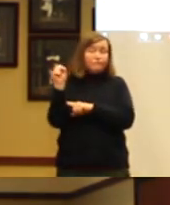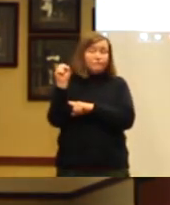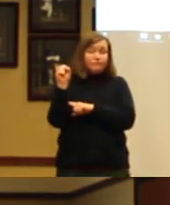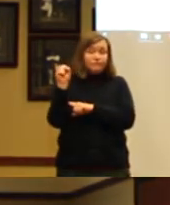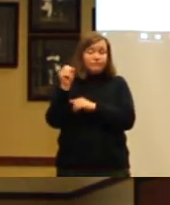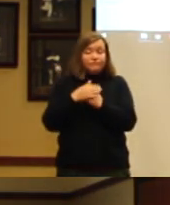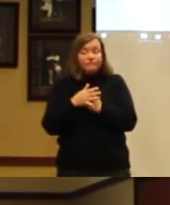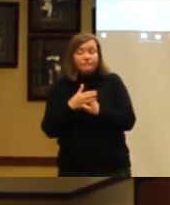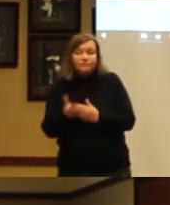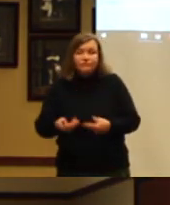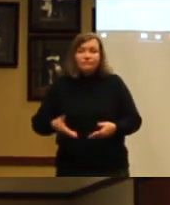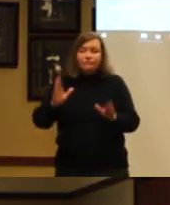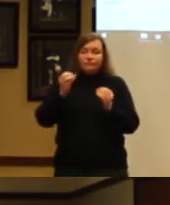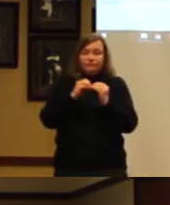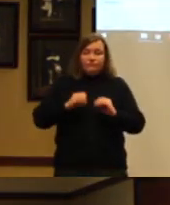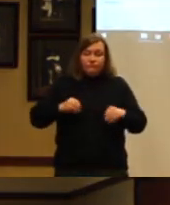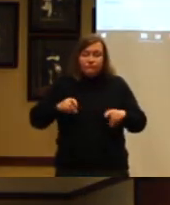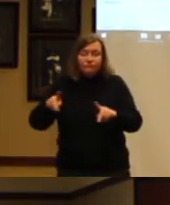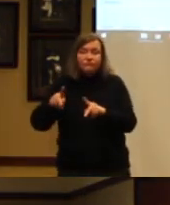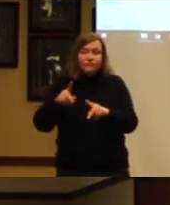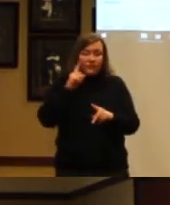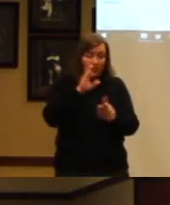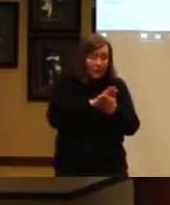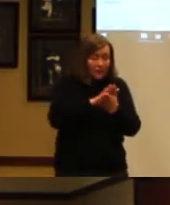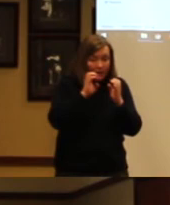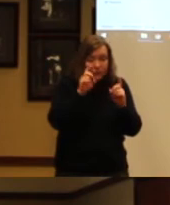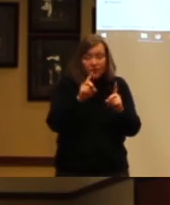gave these amazing opportunities, educational and in the arts, in all the